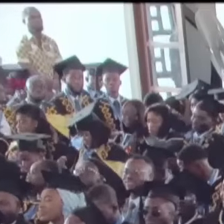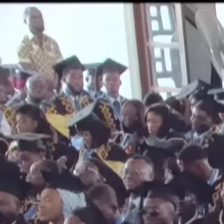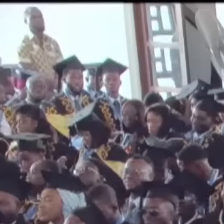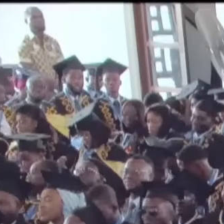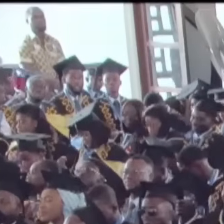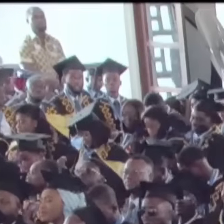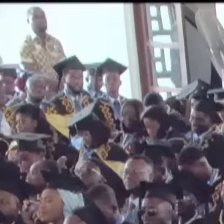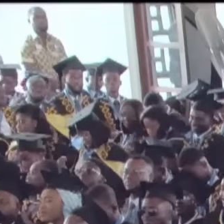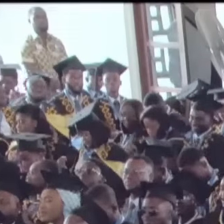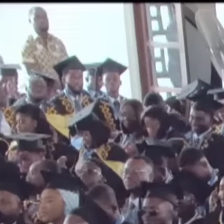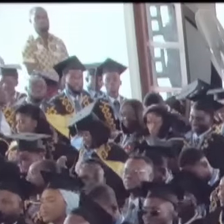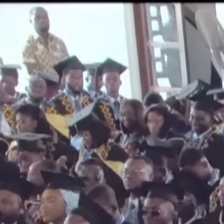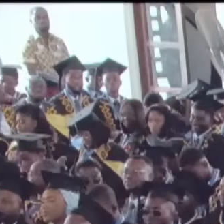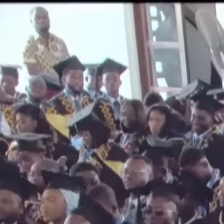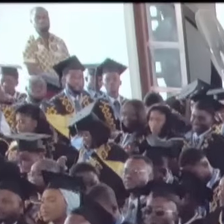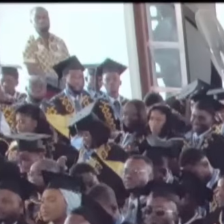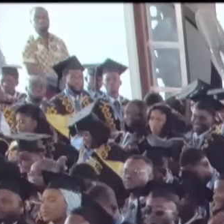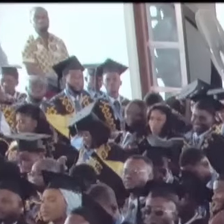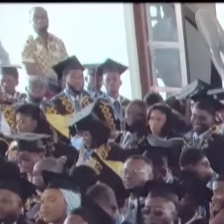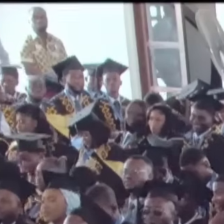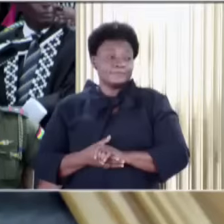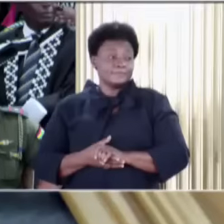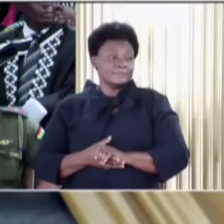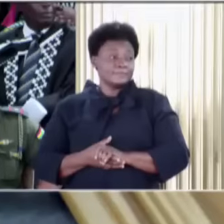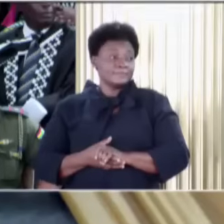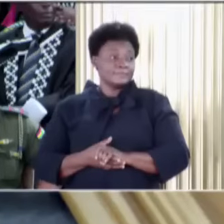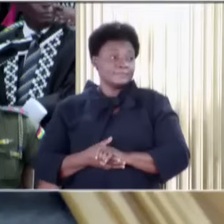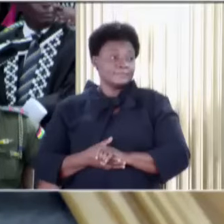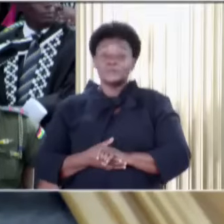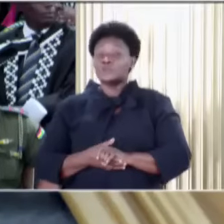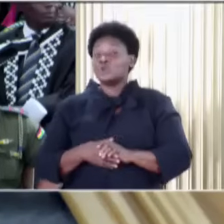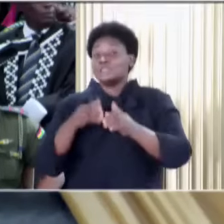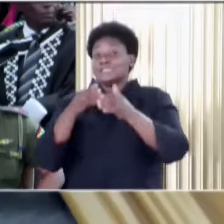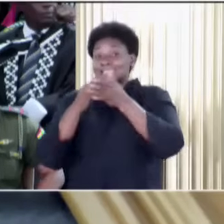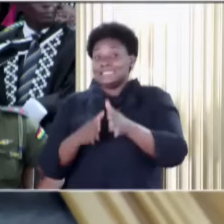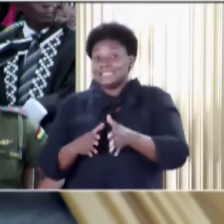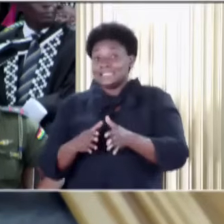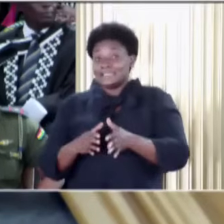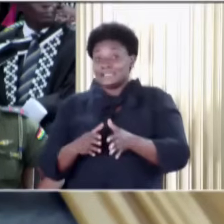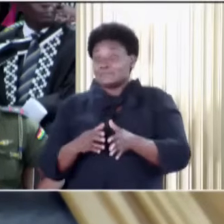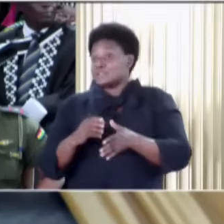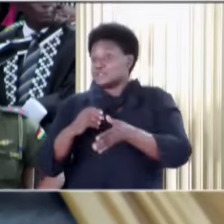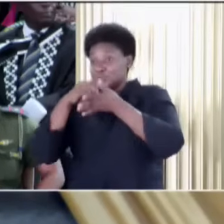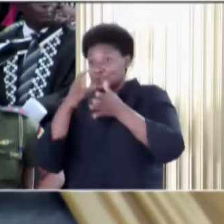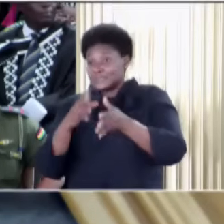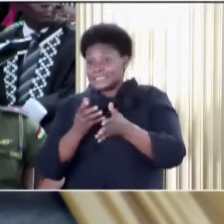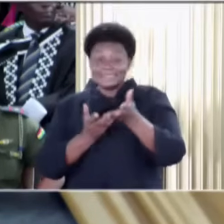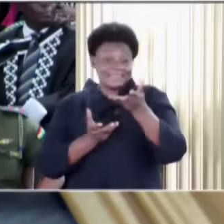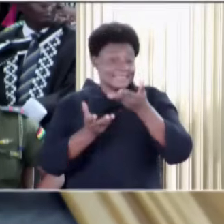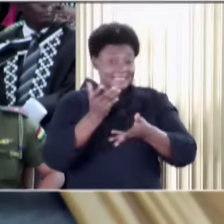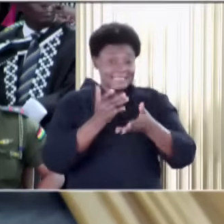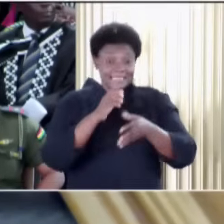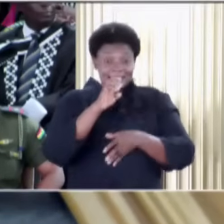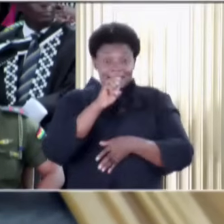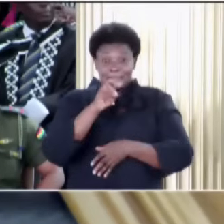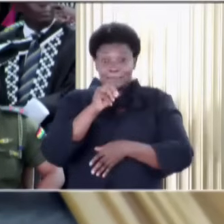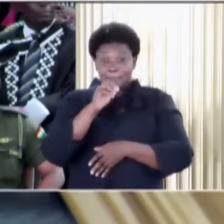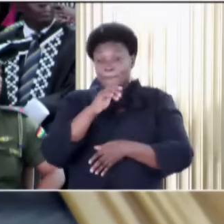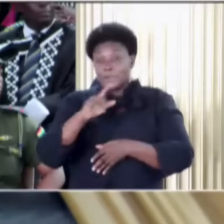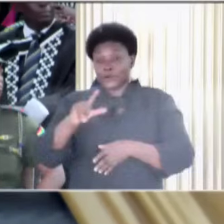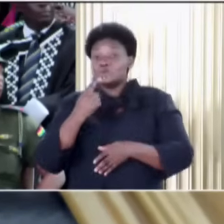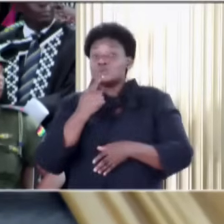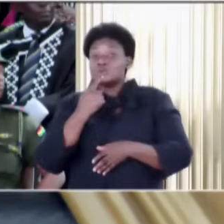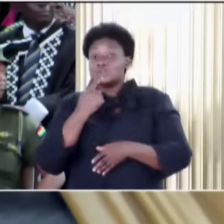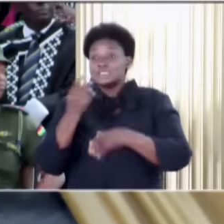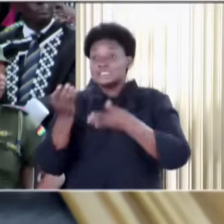And in terms of leadership and student engagement, Emmanuel served as the president of Ghana